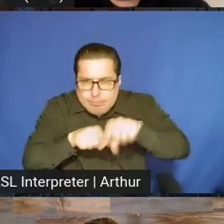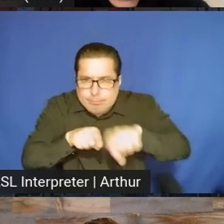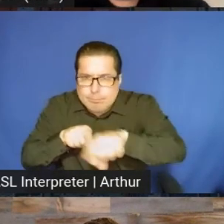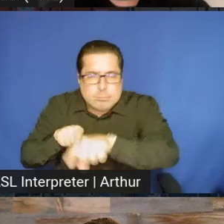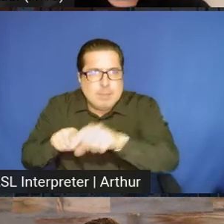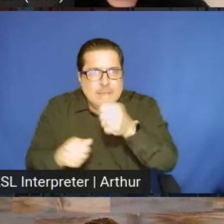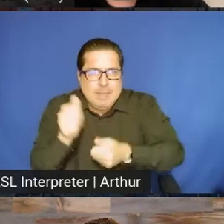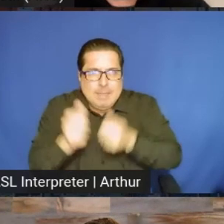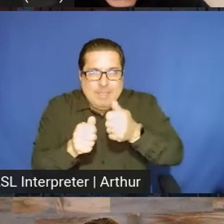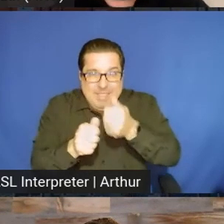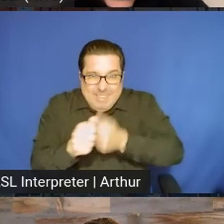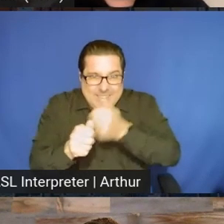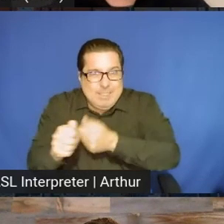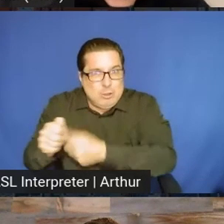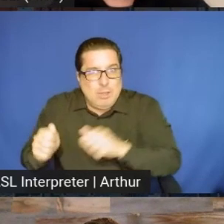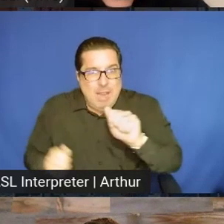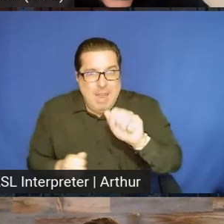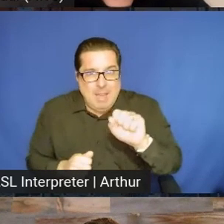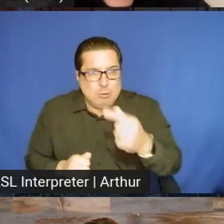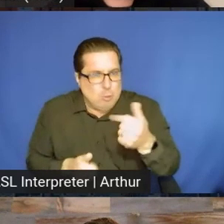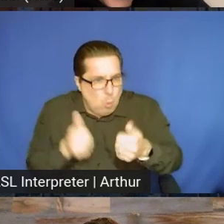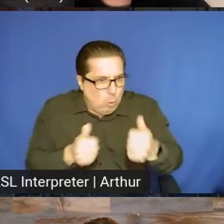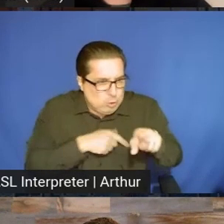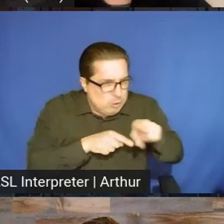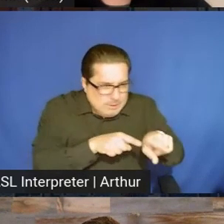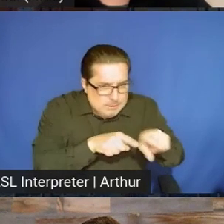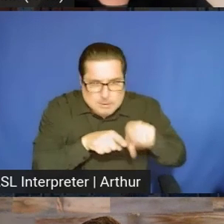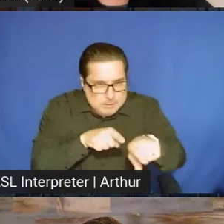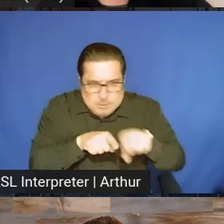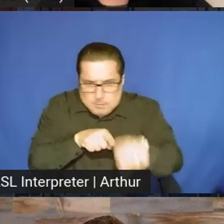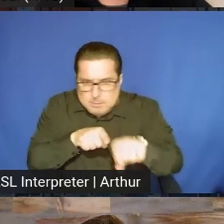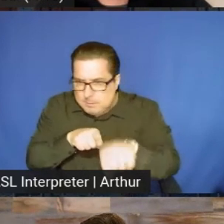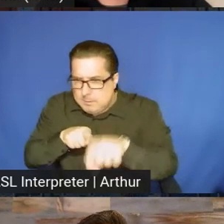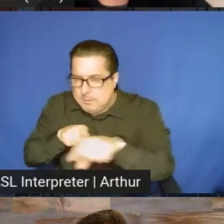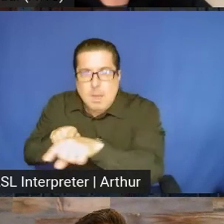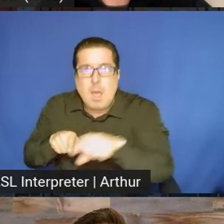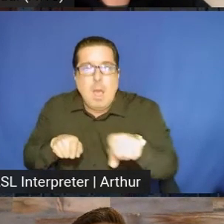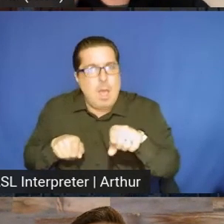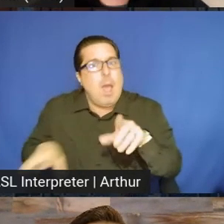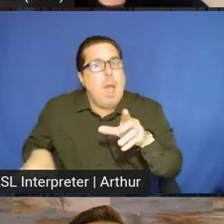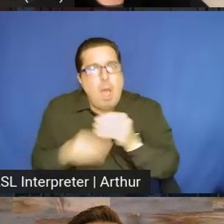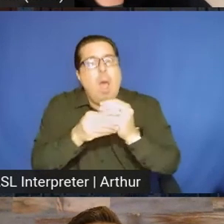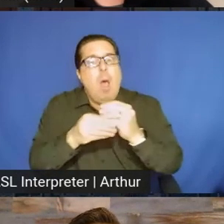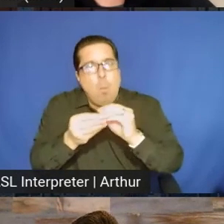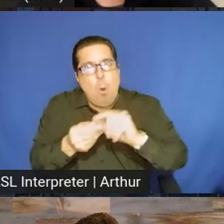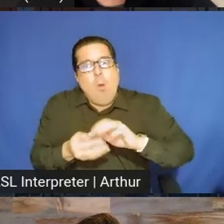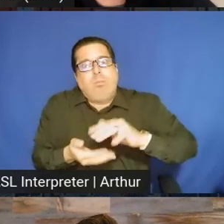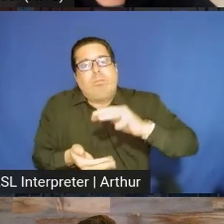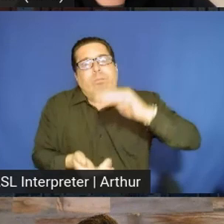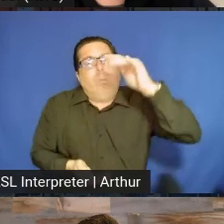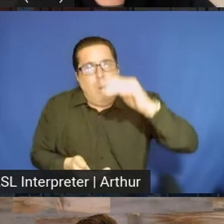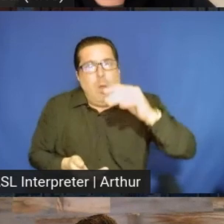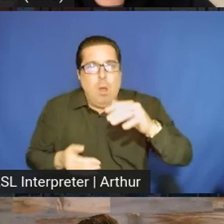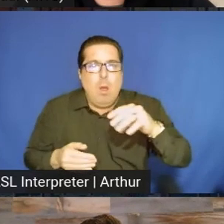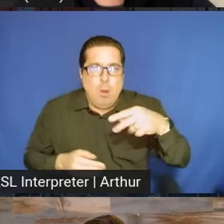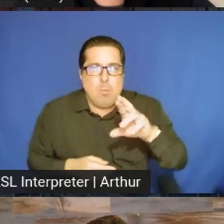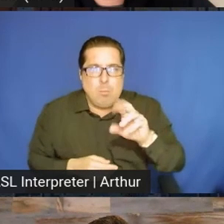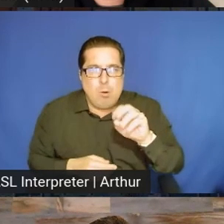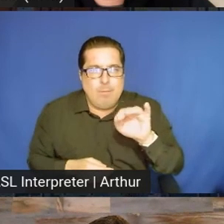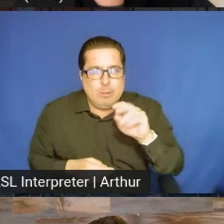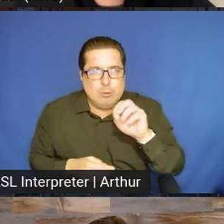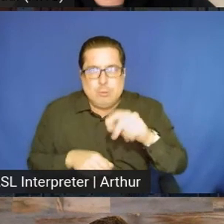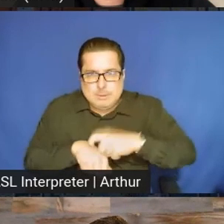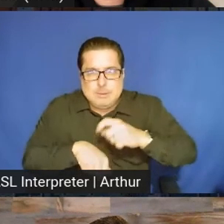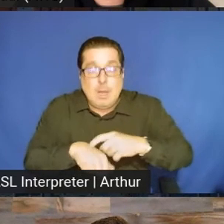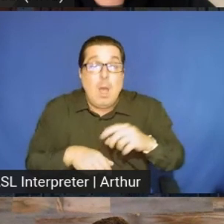determine, where do I place this? Is there enough capacity? Which takes additional provisioning time. with Karpenter, Karpenter is going to reach out to